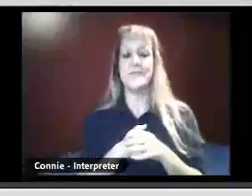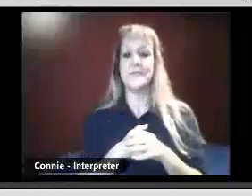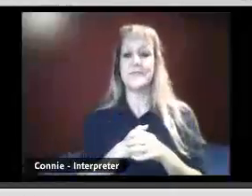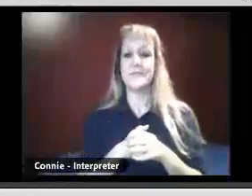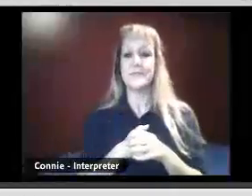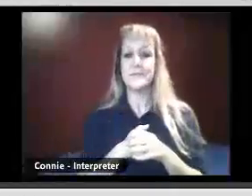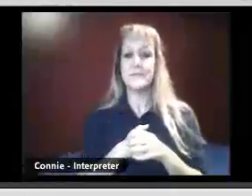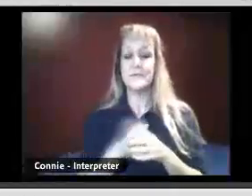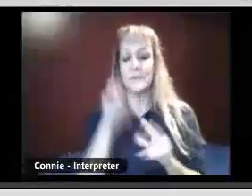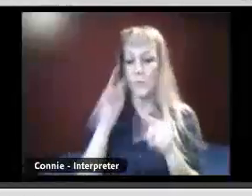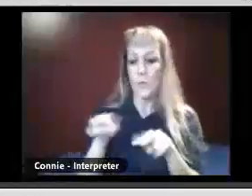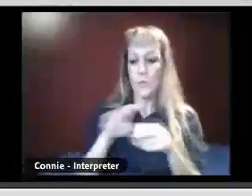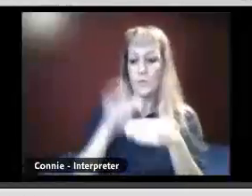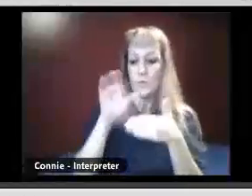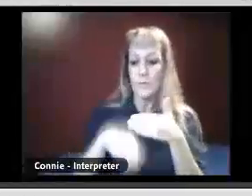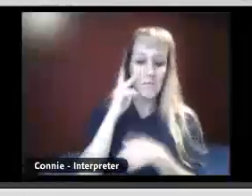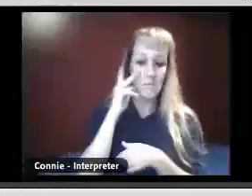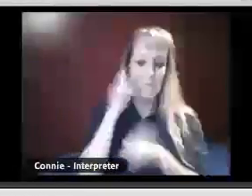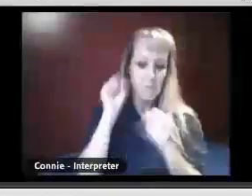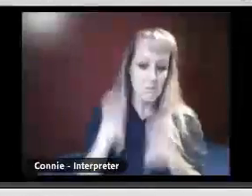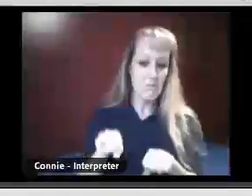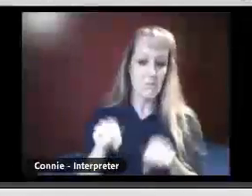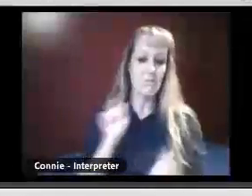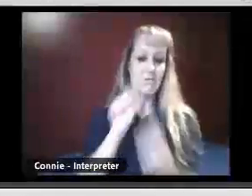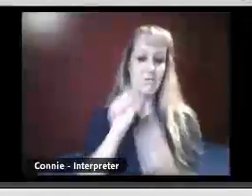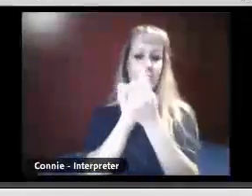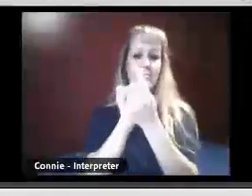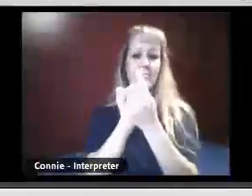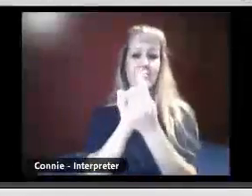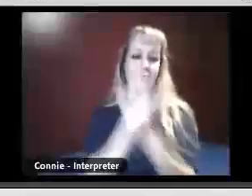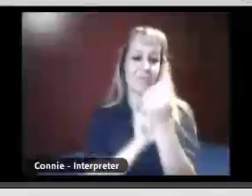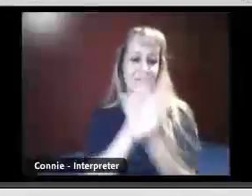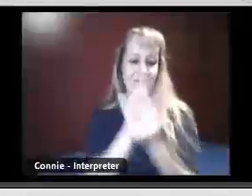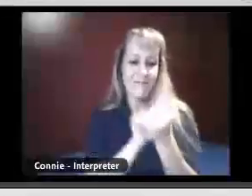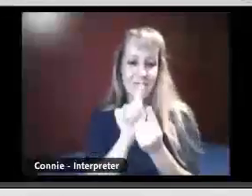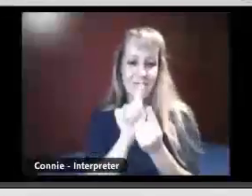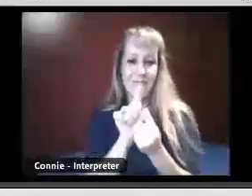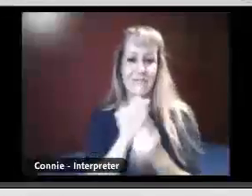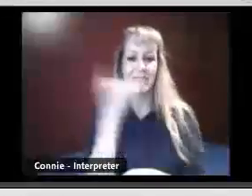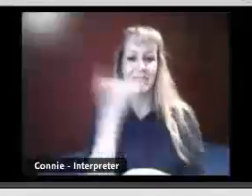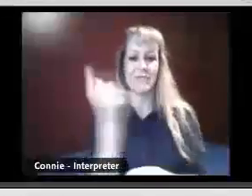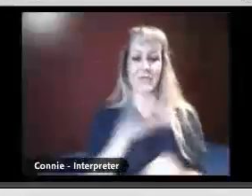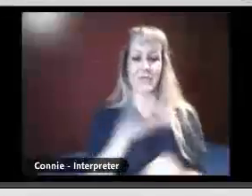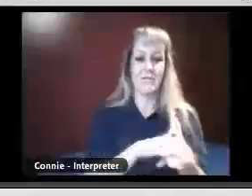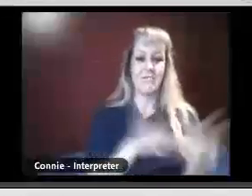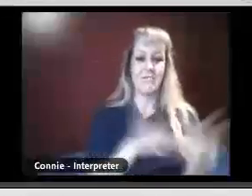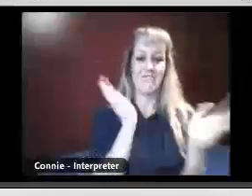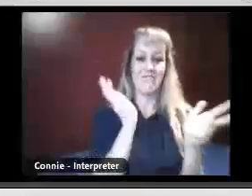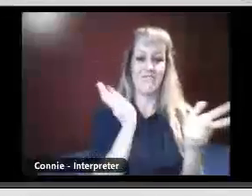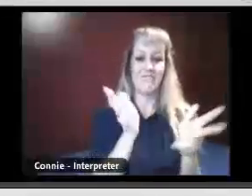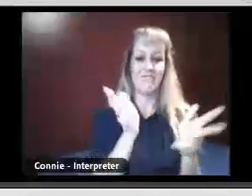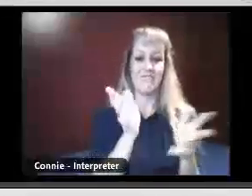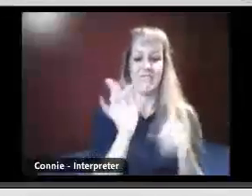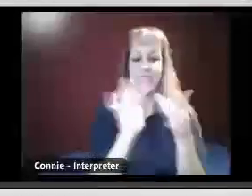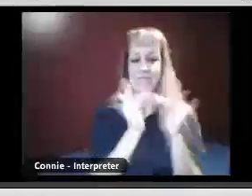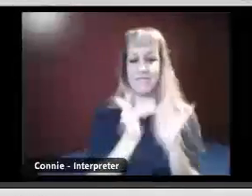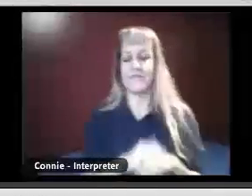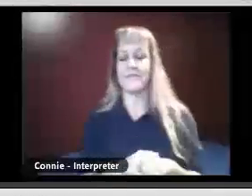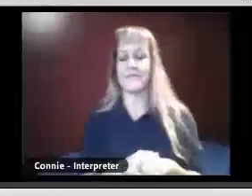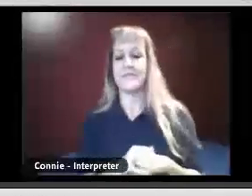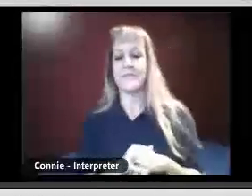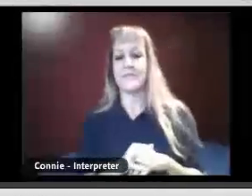at your calendars and see if we can finally get to meet in person, versus just chatting in this format that's here. So what